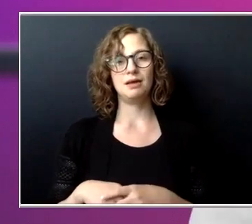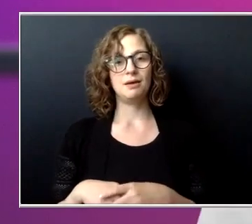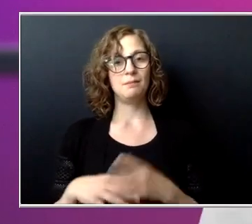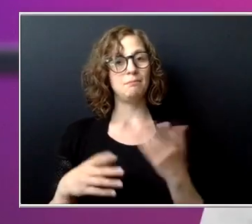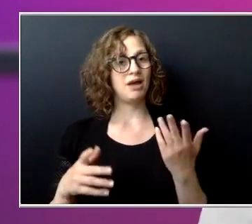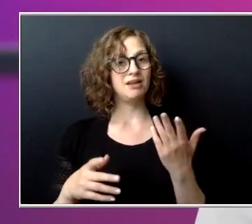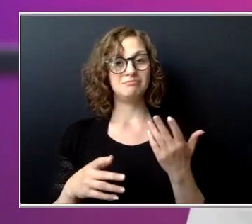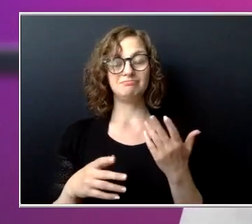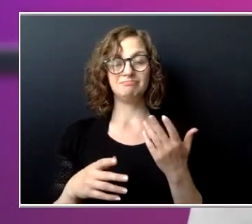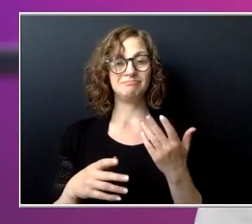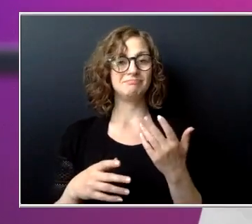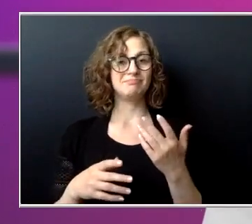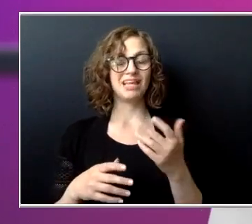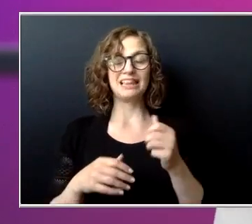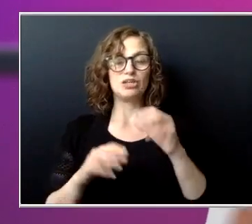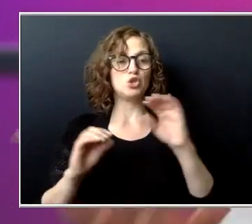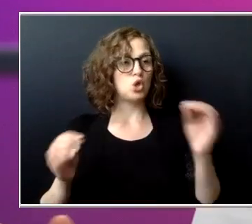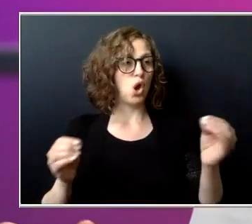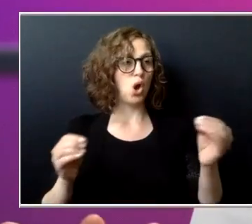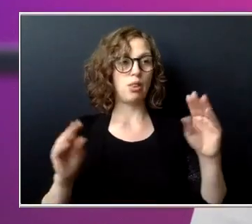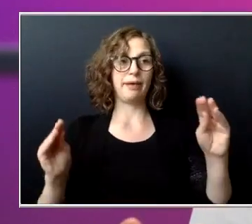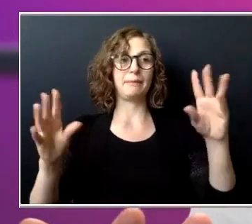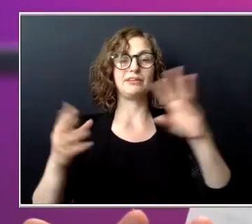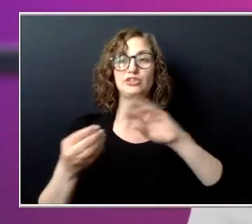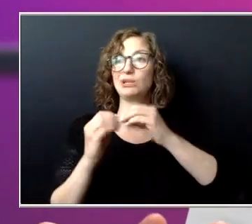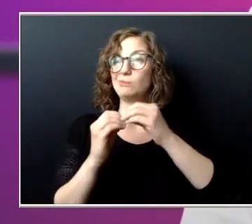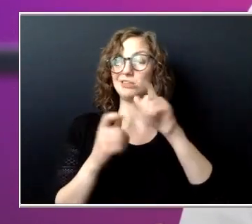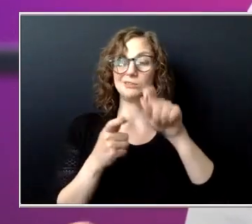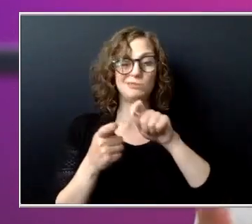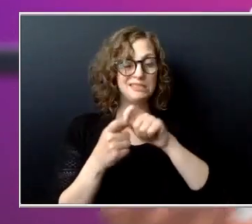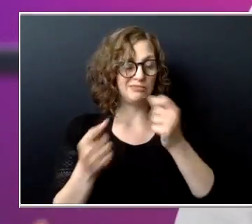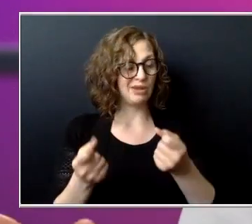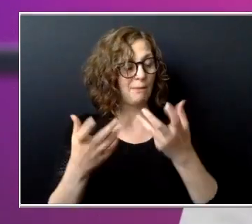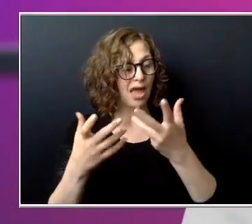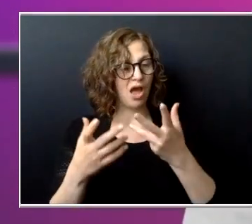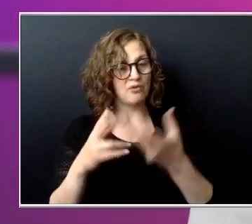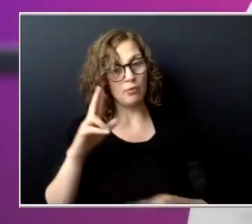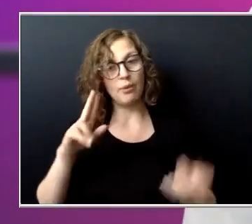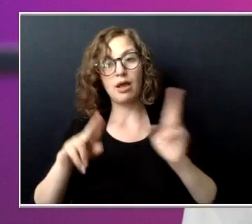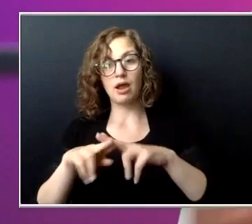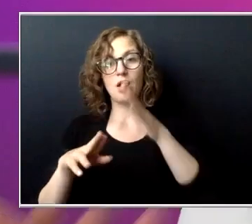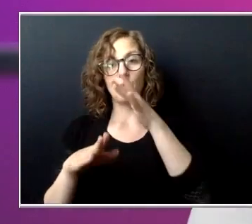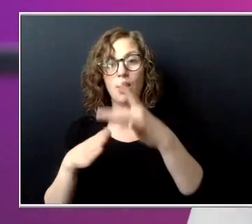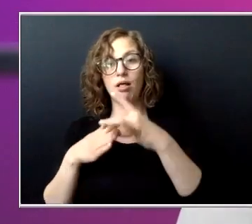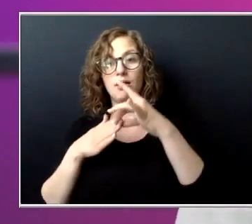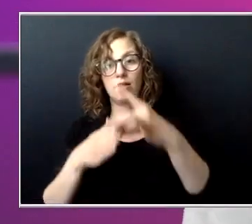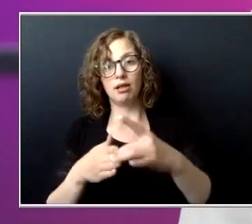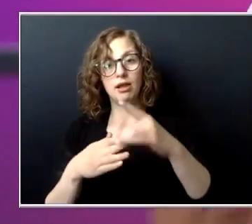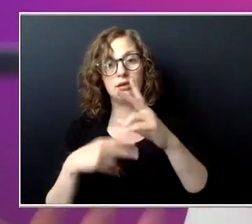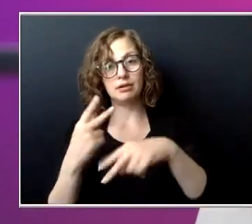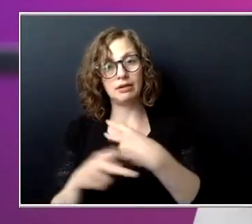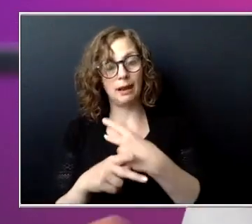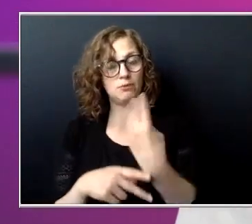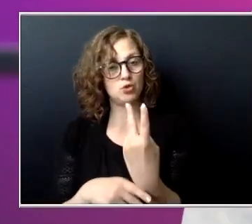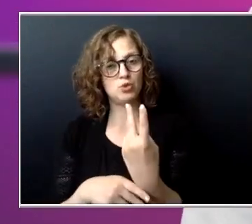will cause diabetes, but on a population level, when we think about a group of patients, we know that higher weight